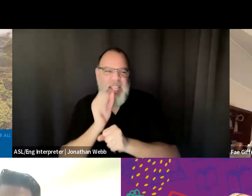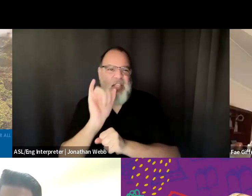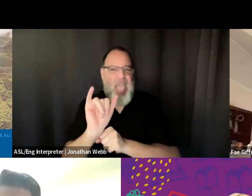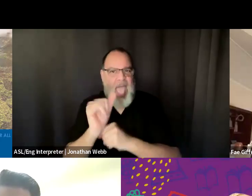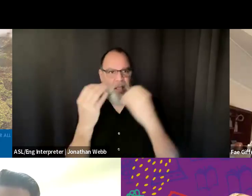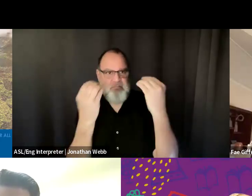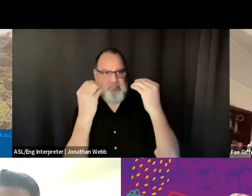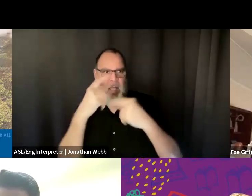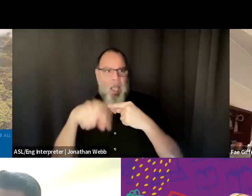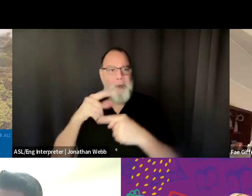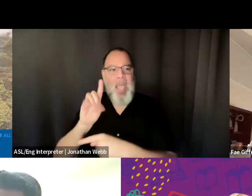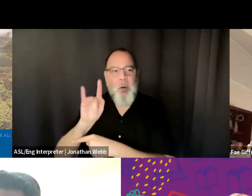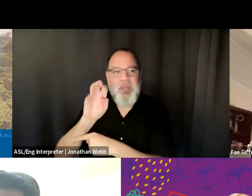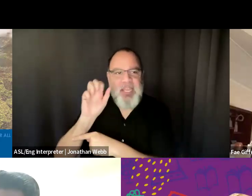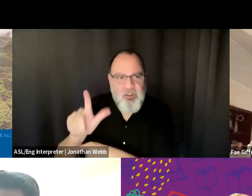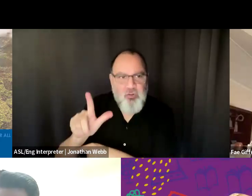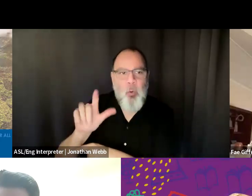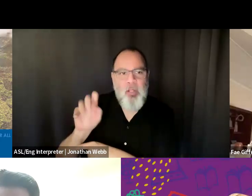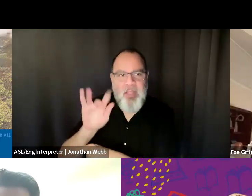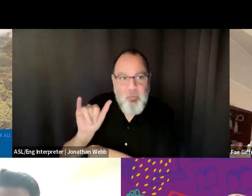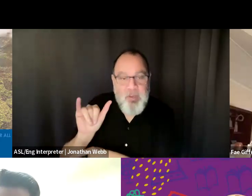for our digital like literacy